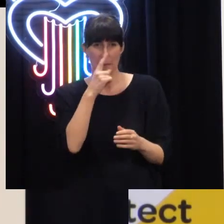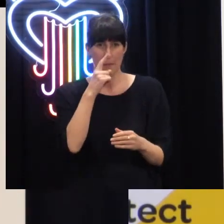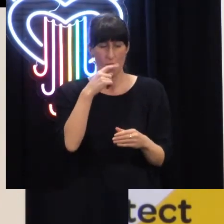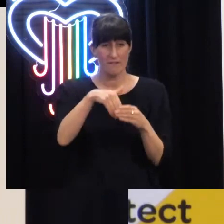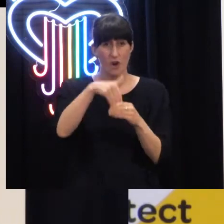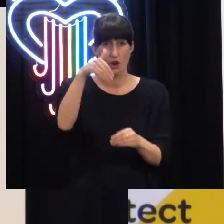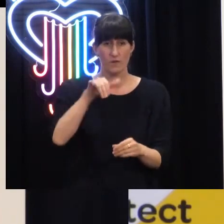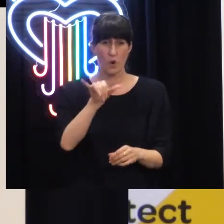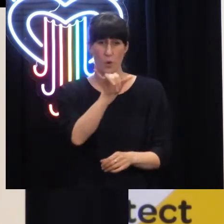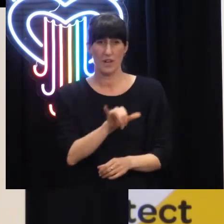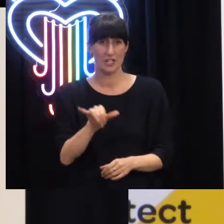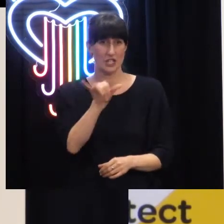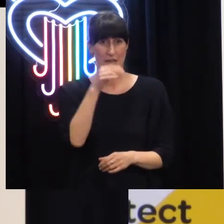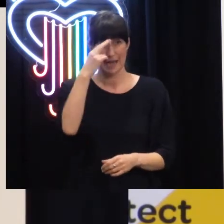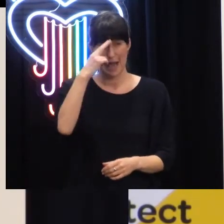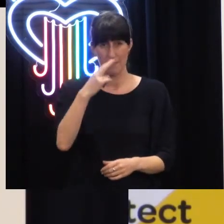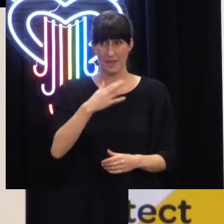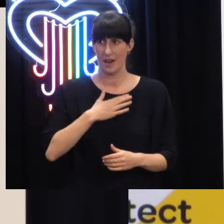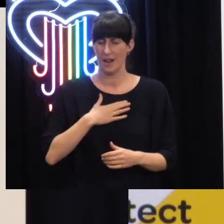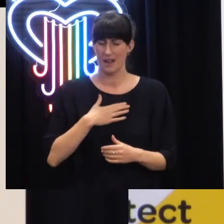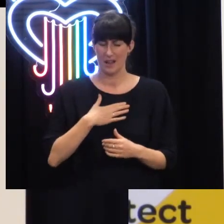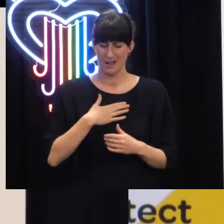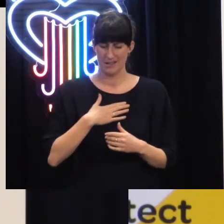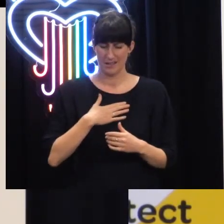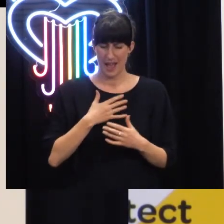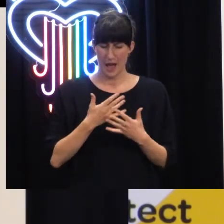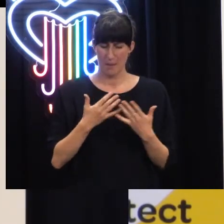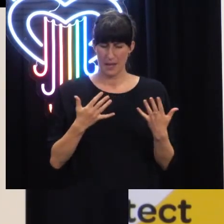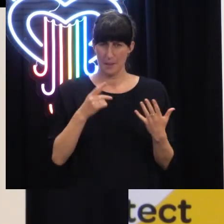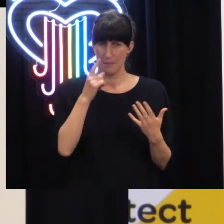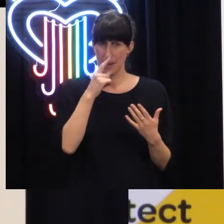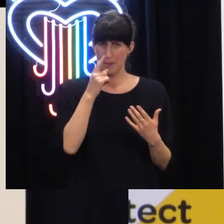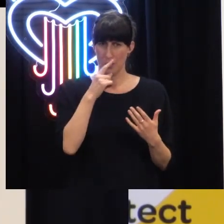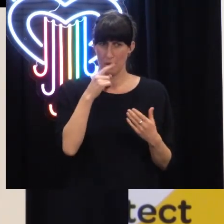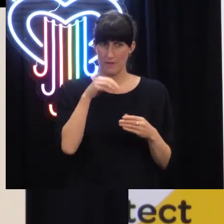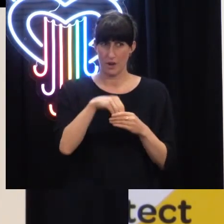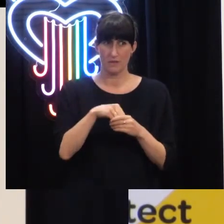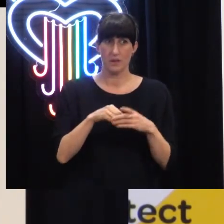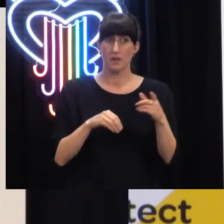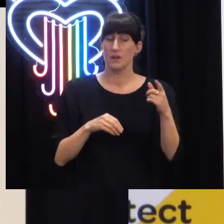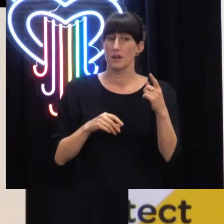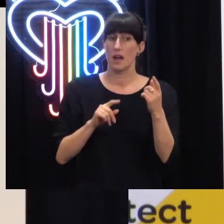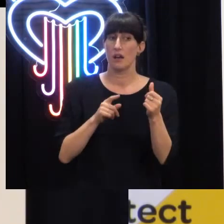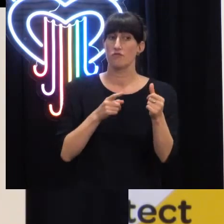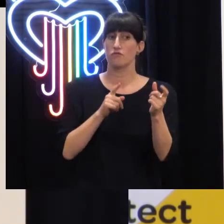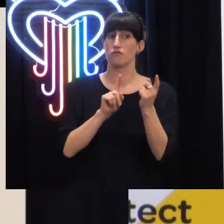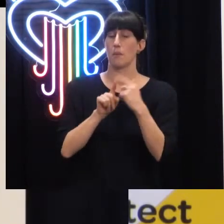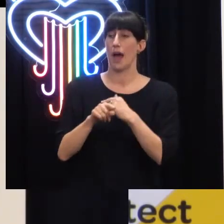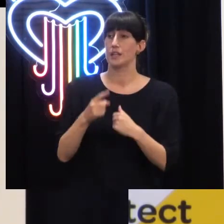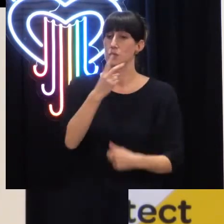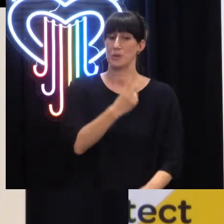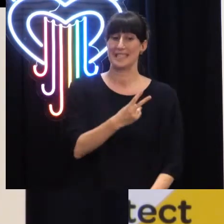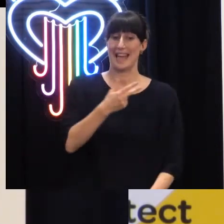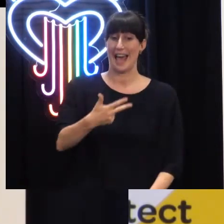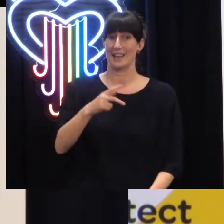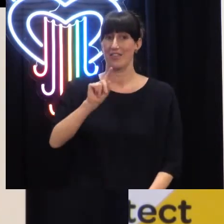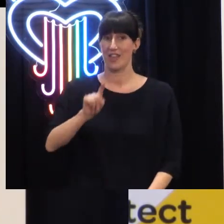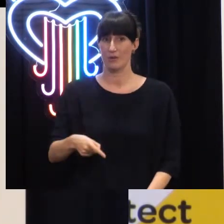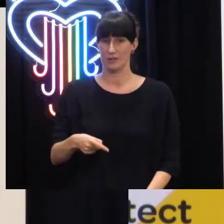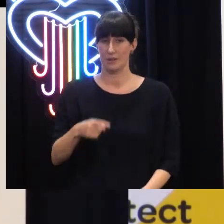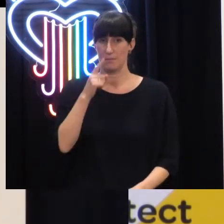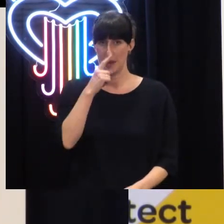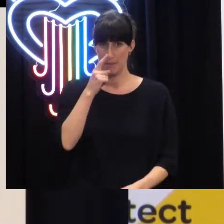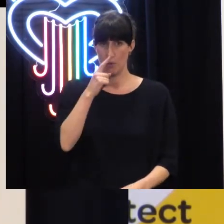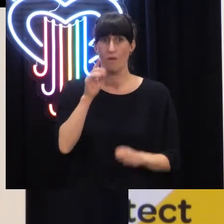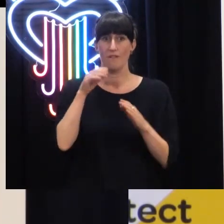scientific. I'm having a little trouble remembering the number of people that engaged in it. 28,000, and Shopbro came out on top